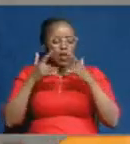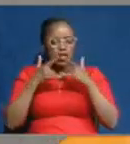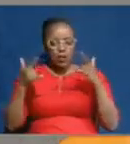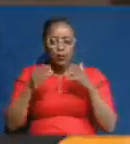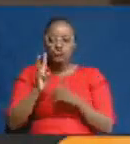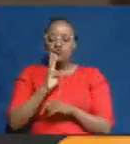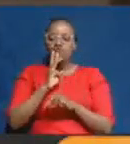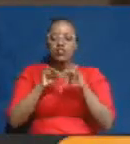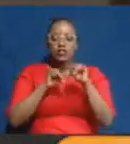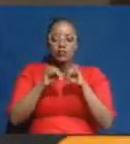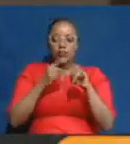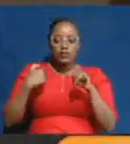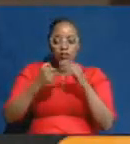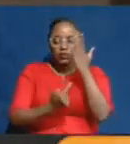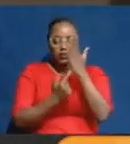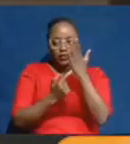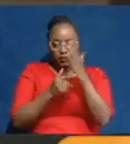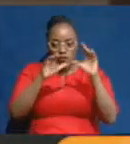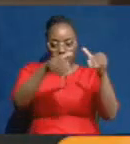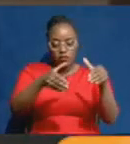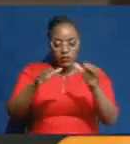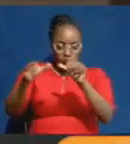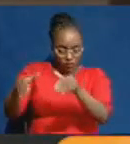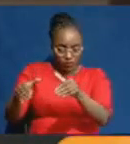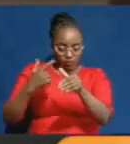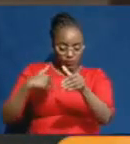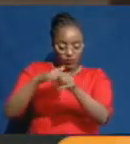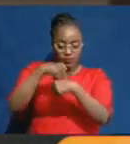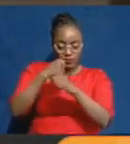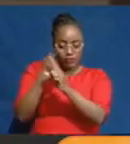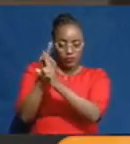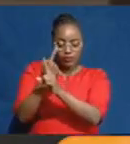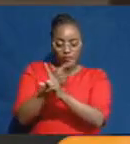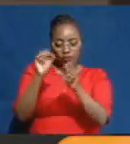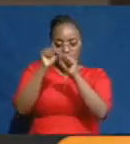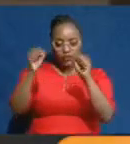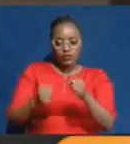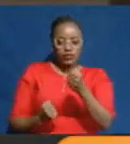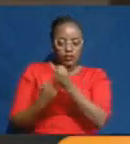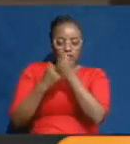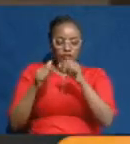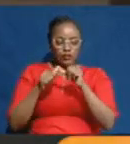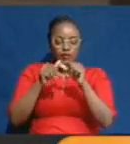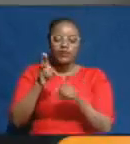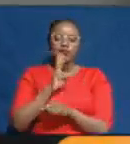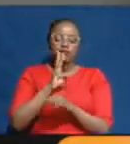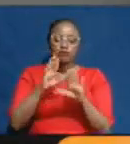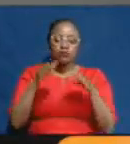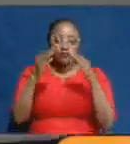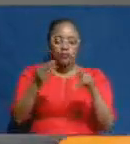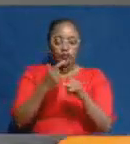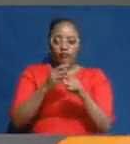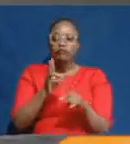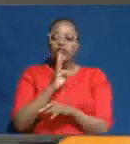water management. We are a technology company. We make different systems that support sustainable water distribution. From